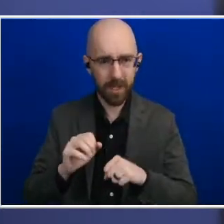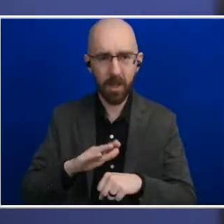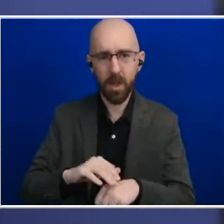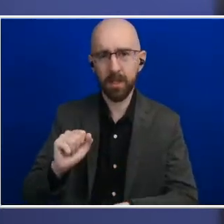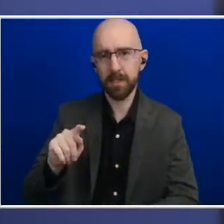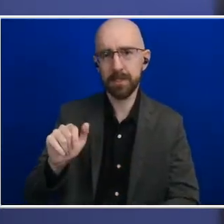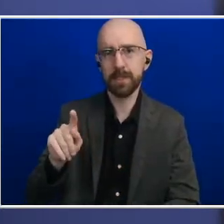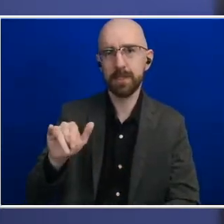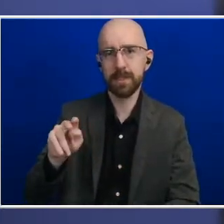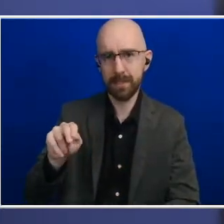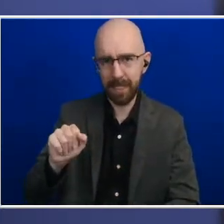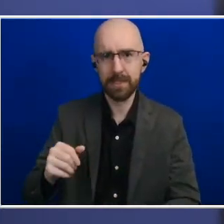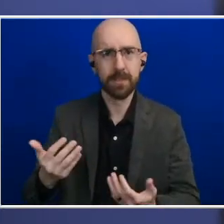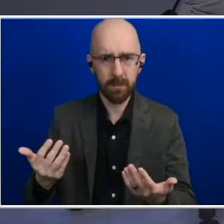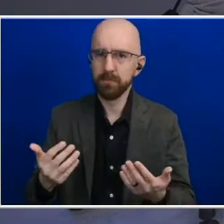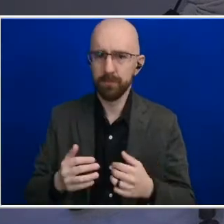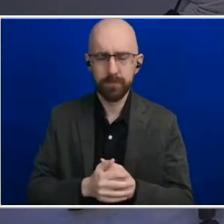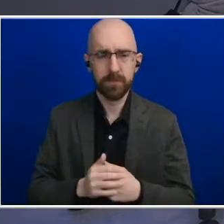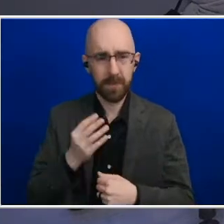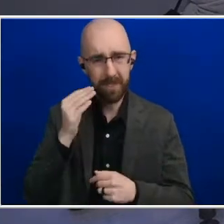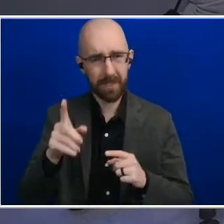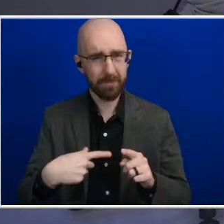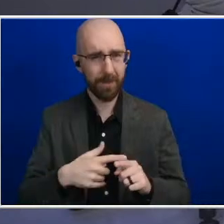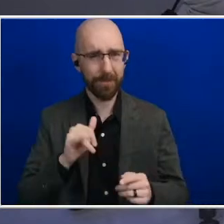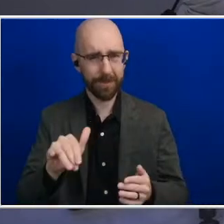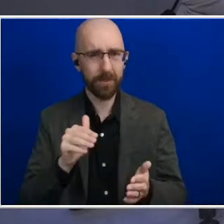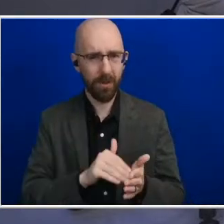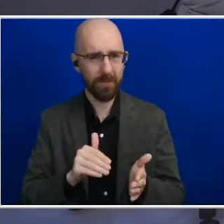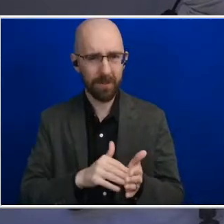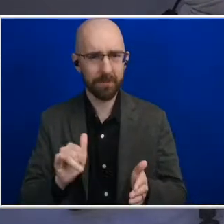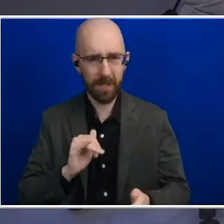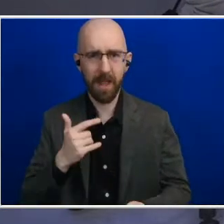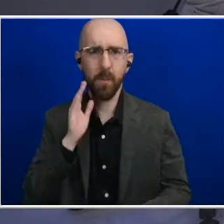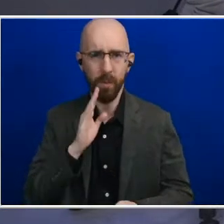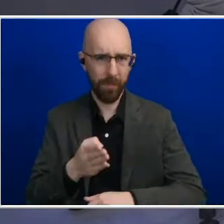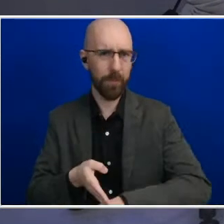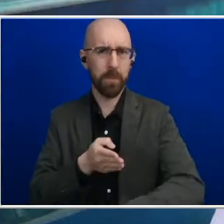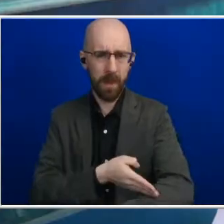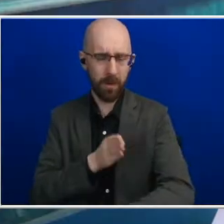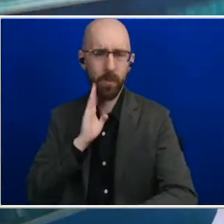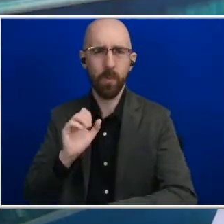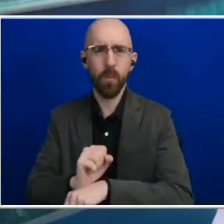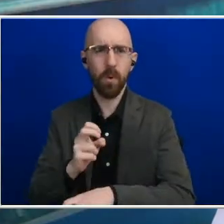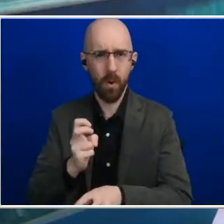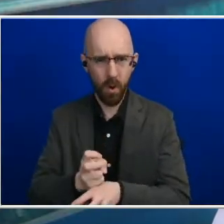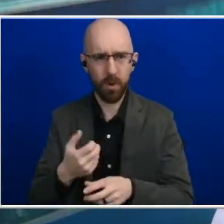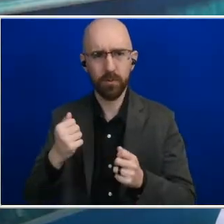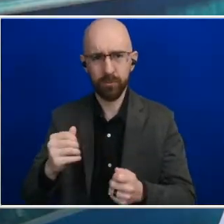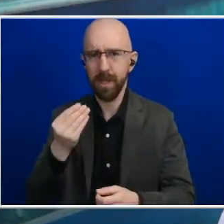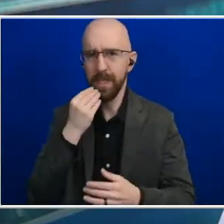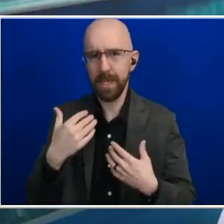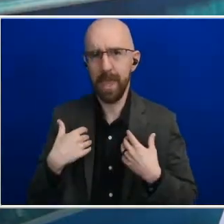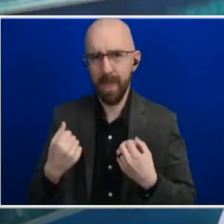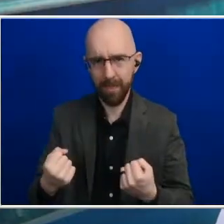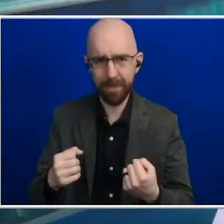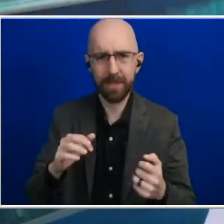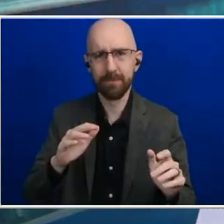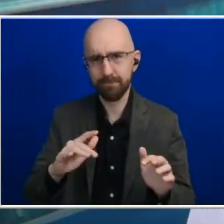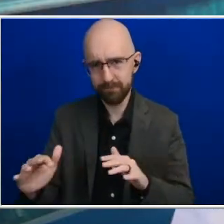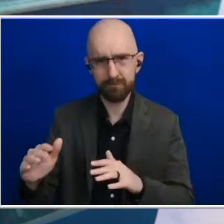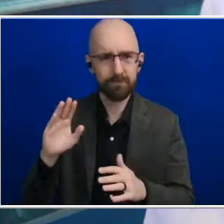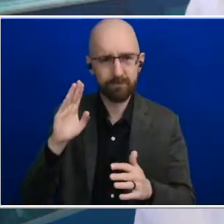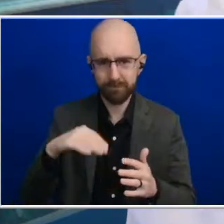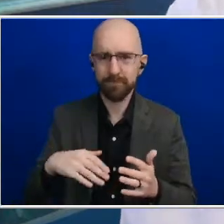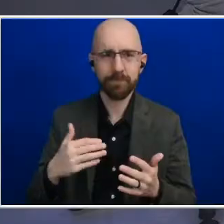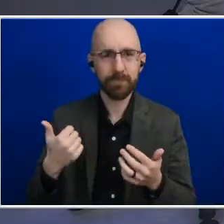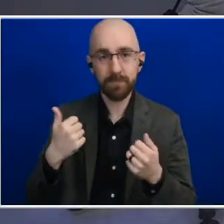And So I think about this all the time, and so I'm always like, I'm going to do better. I'm going to work hard at this. I want to try and eat healthy, and you try and do good stuff.